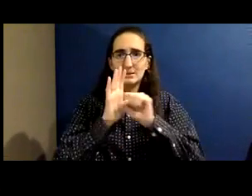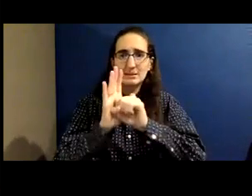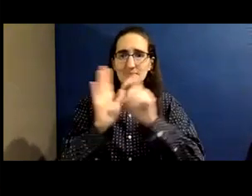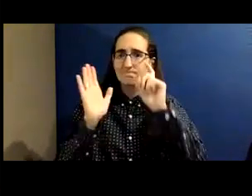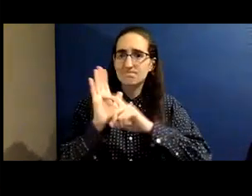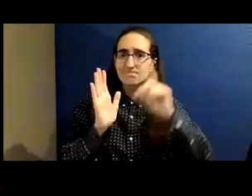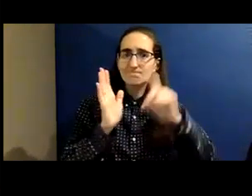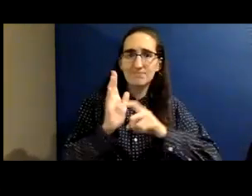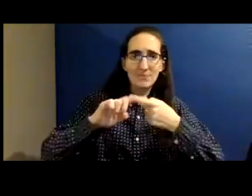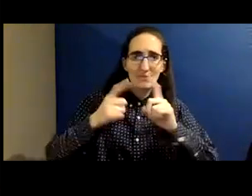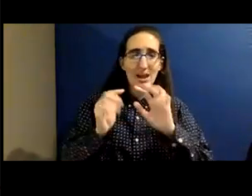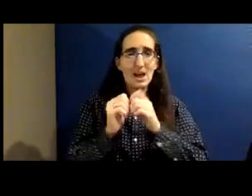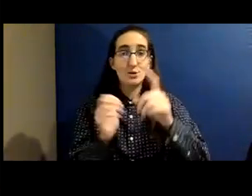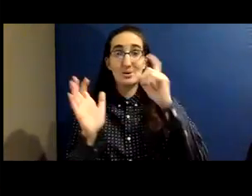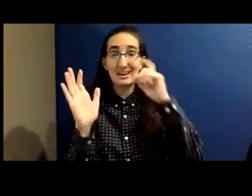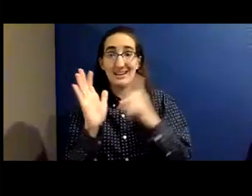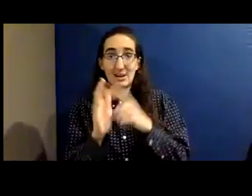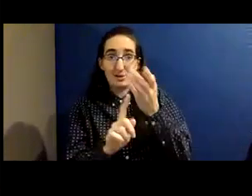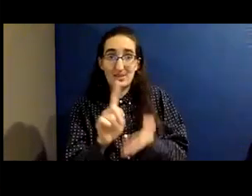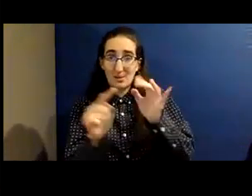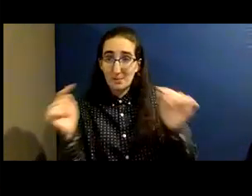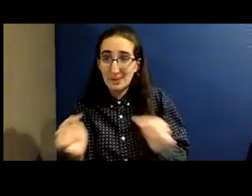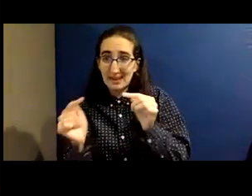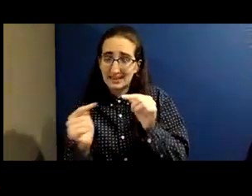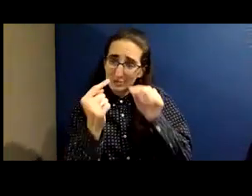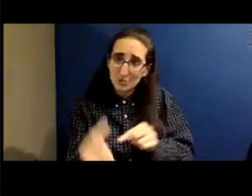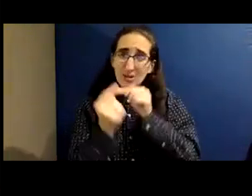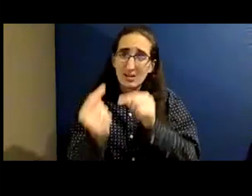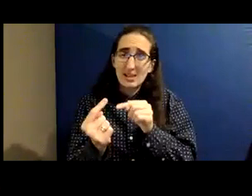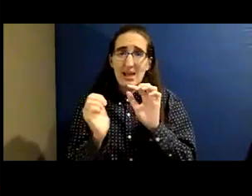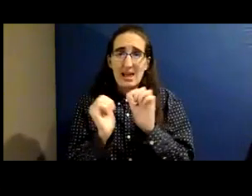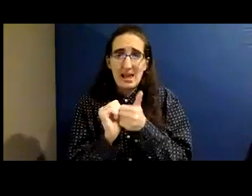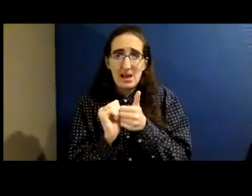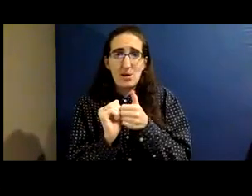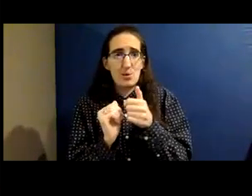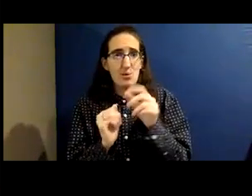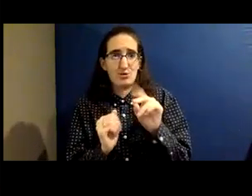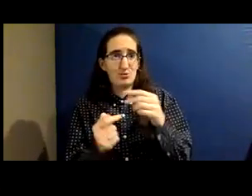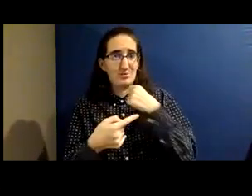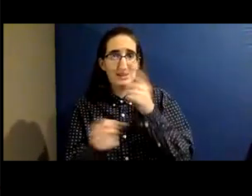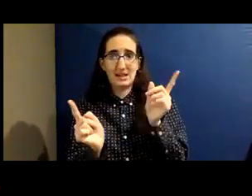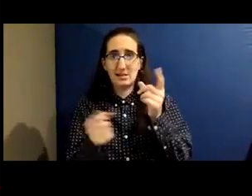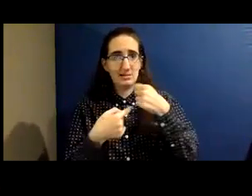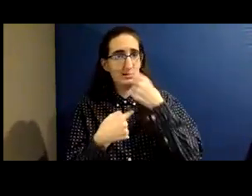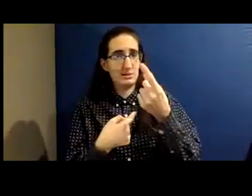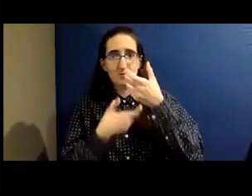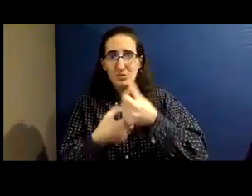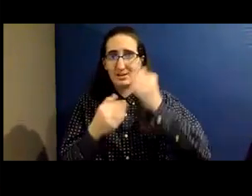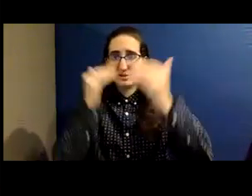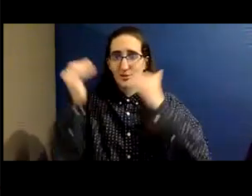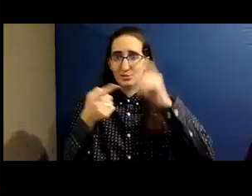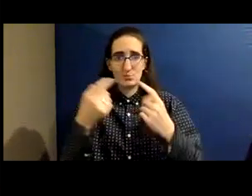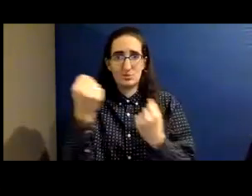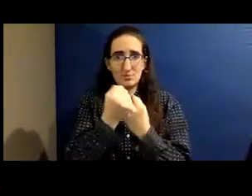how do you acknowledge that they are in pain and struggling, and how do they tell a trusted adult to support and get